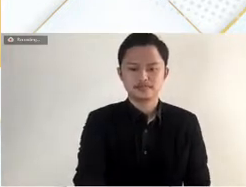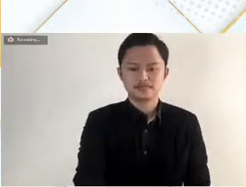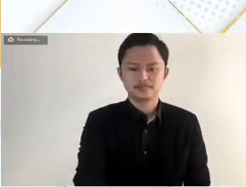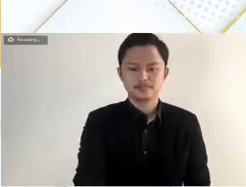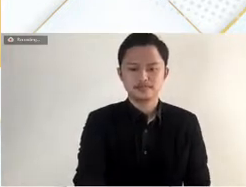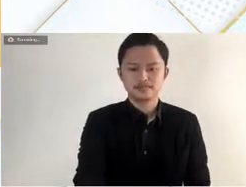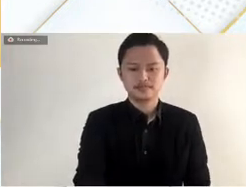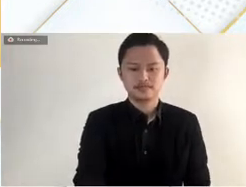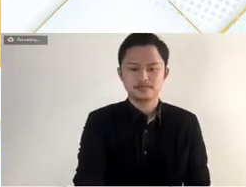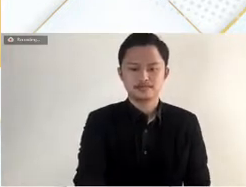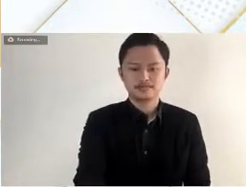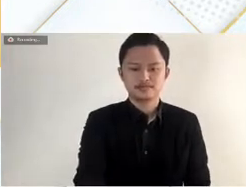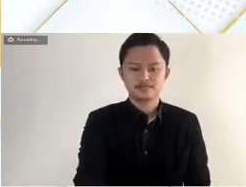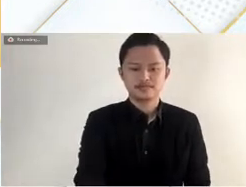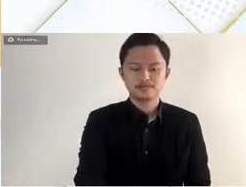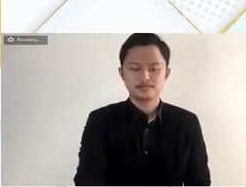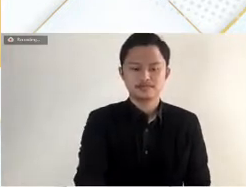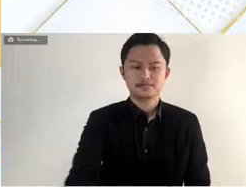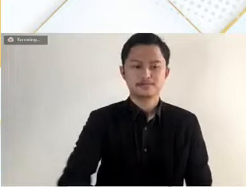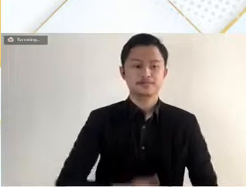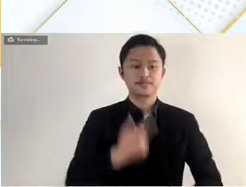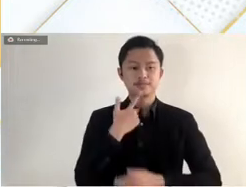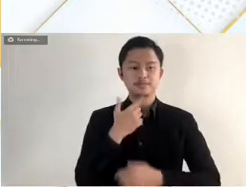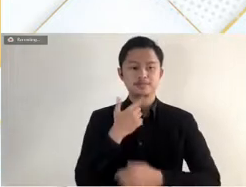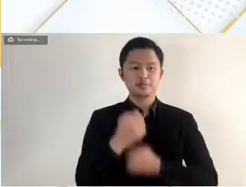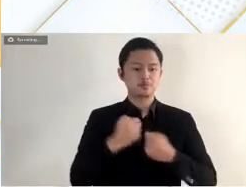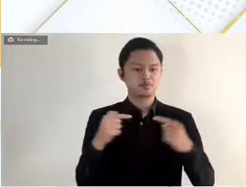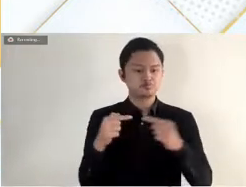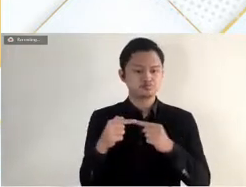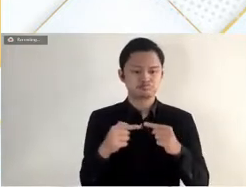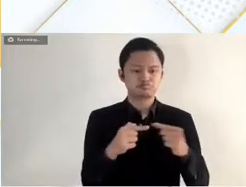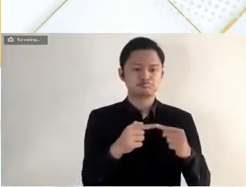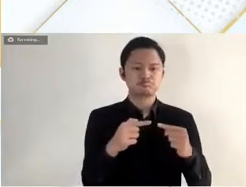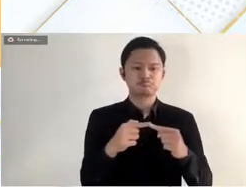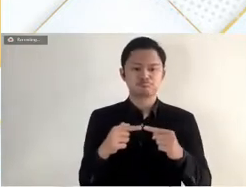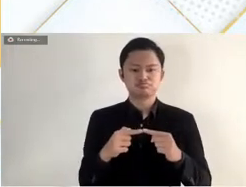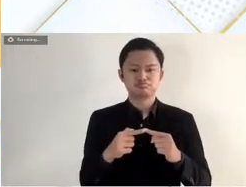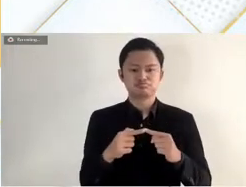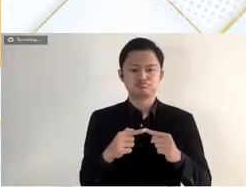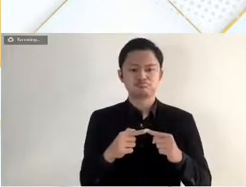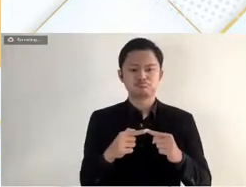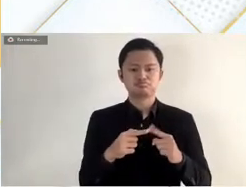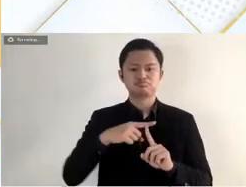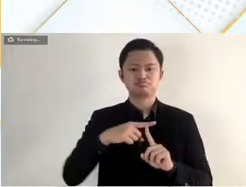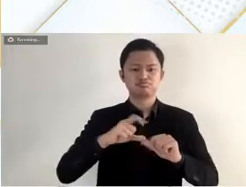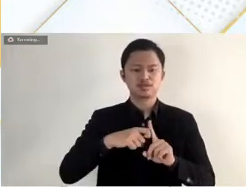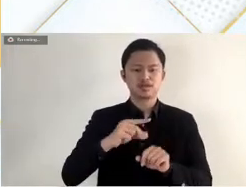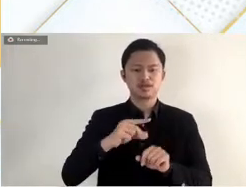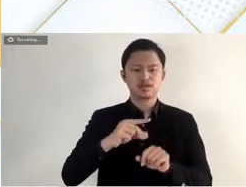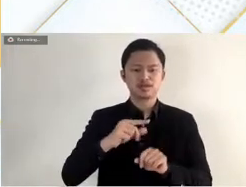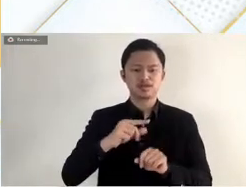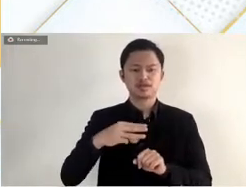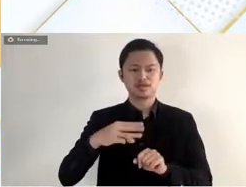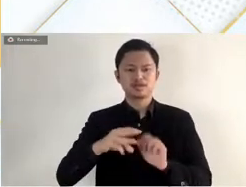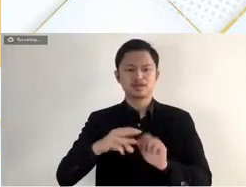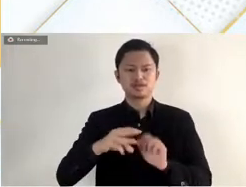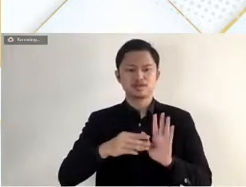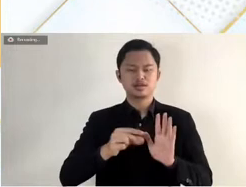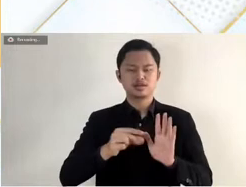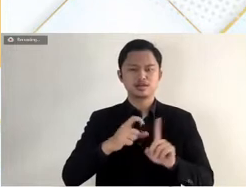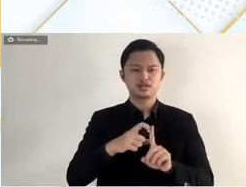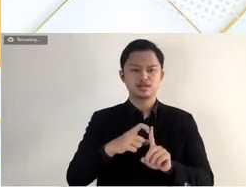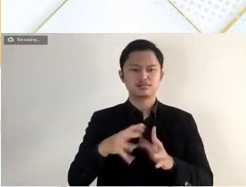121 strong contingent. Track record, US US peacekeeping